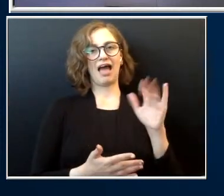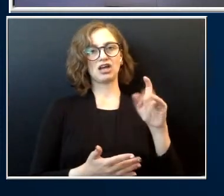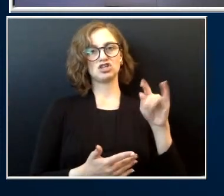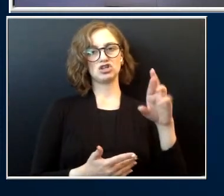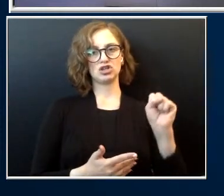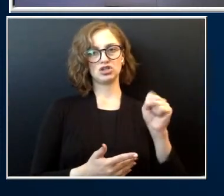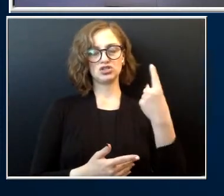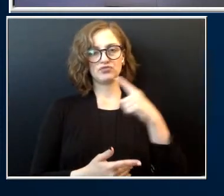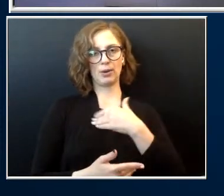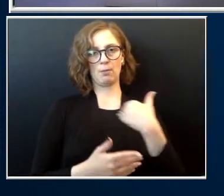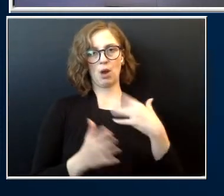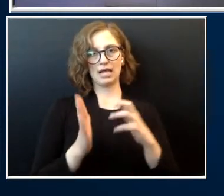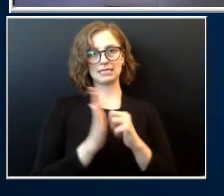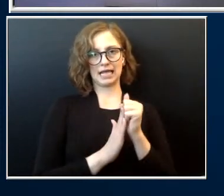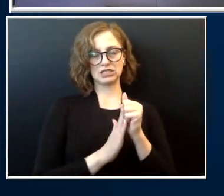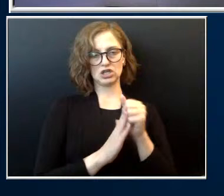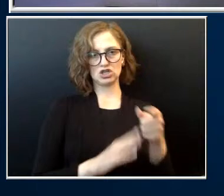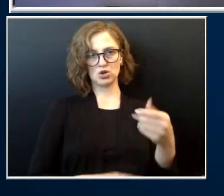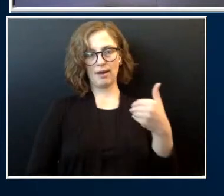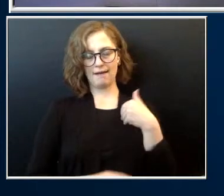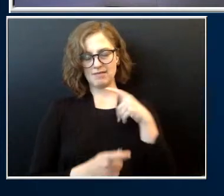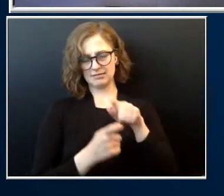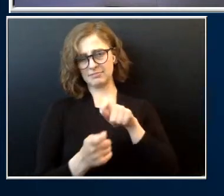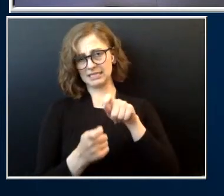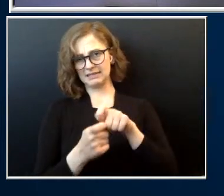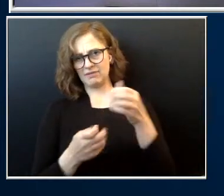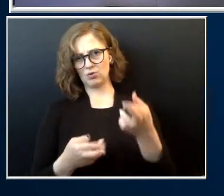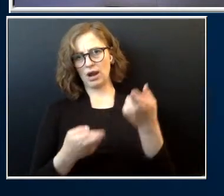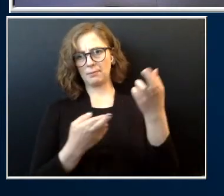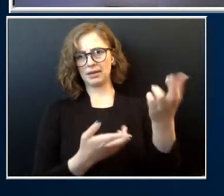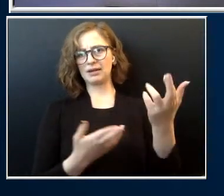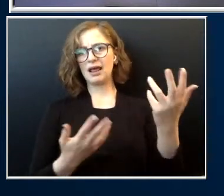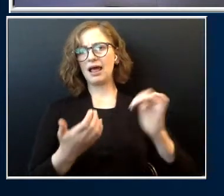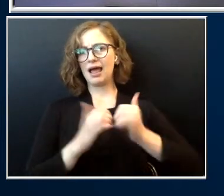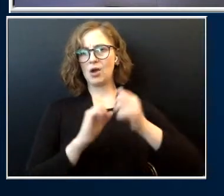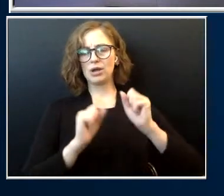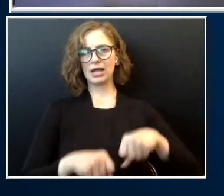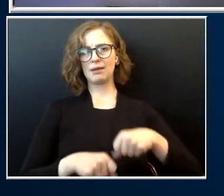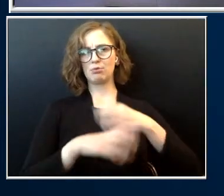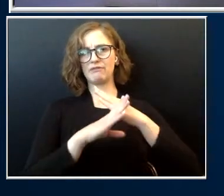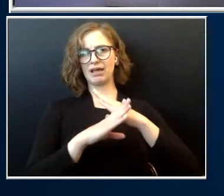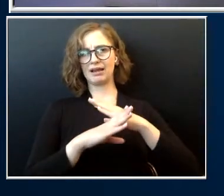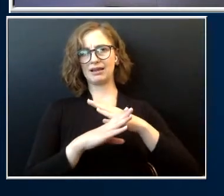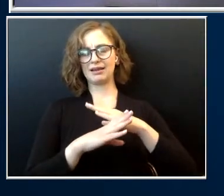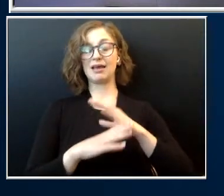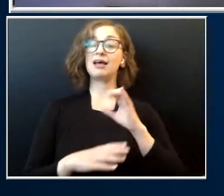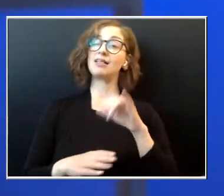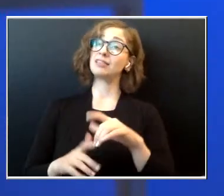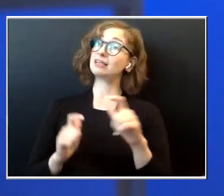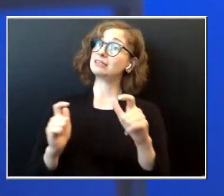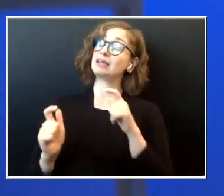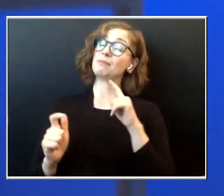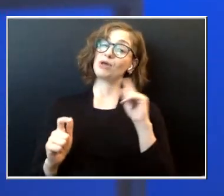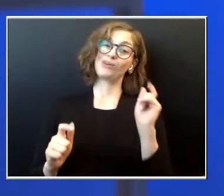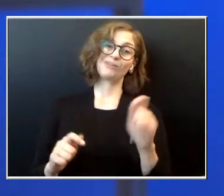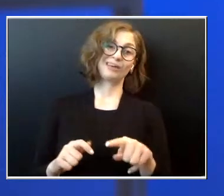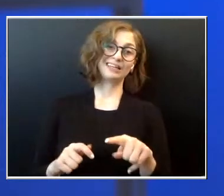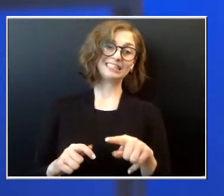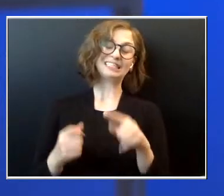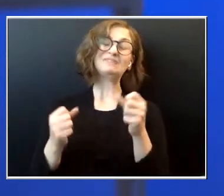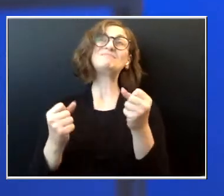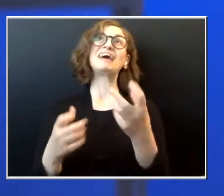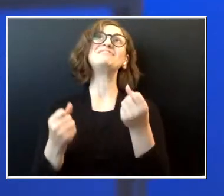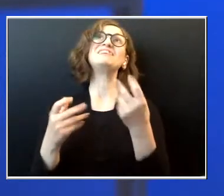you have any specific recommendations of what she can do to prevent it? That's a big question. There are many, many, many